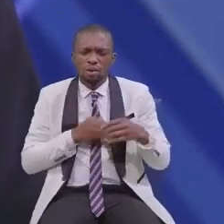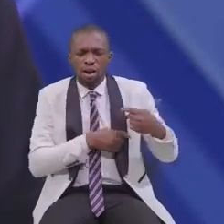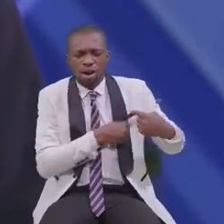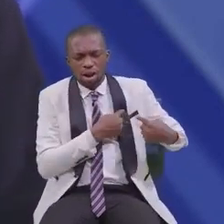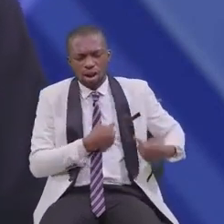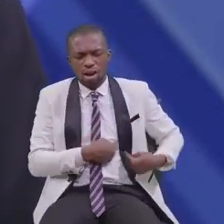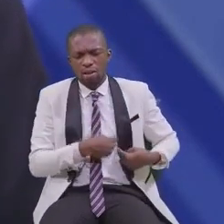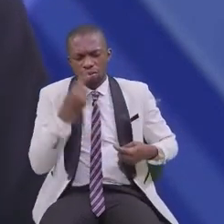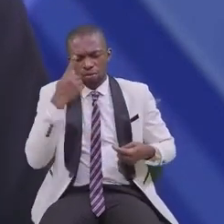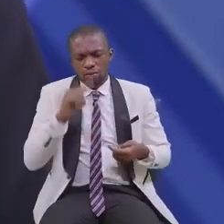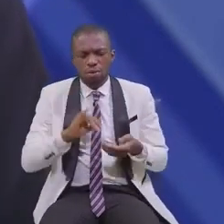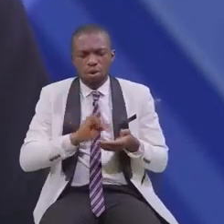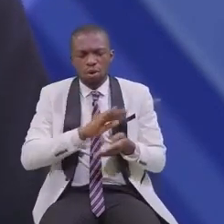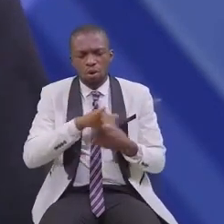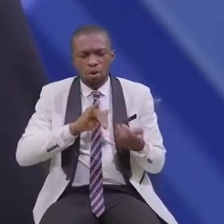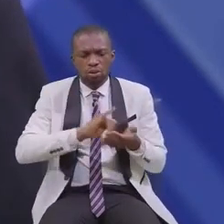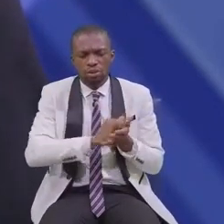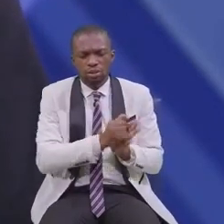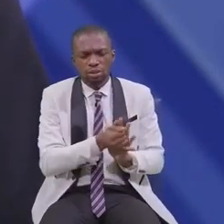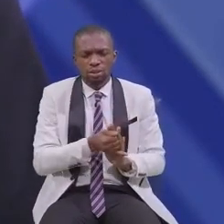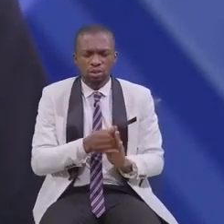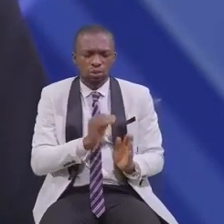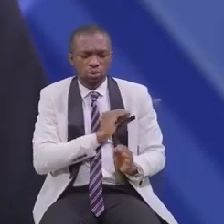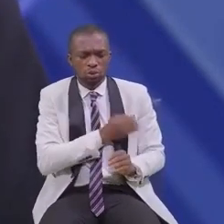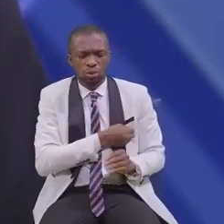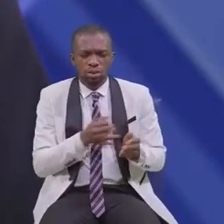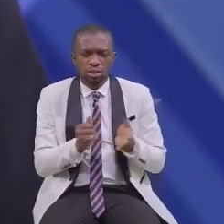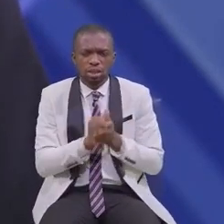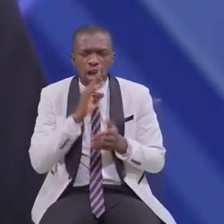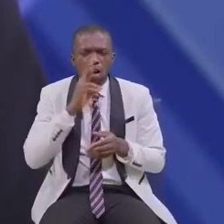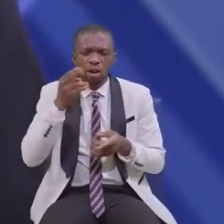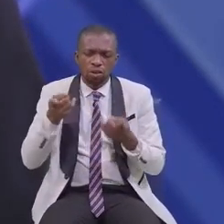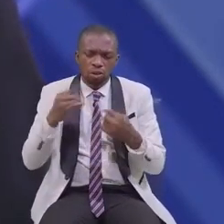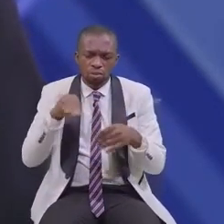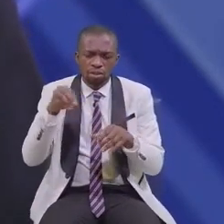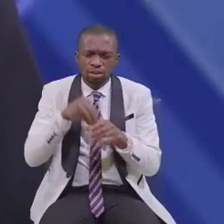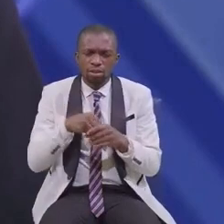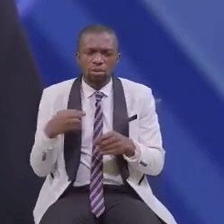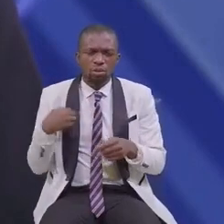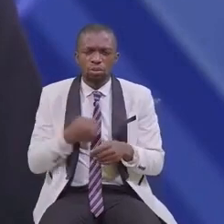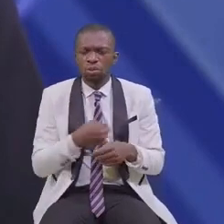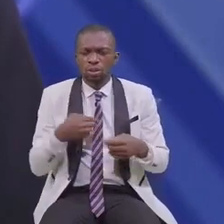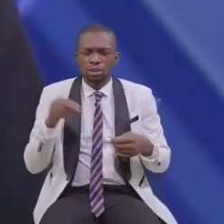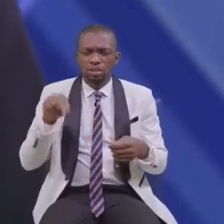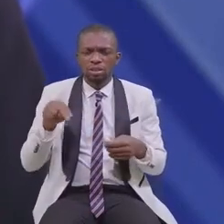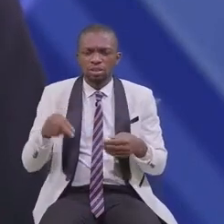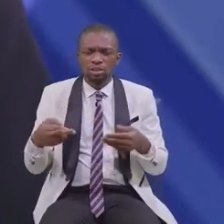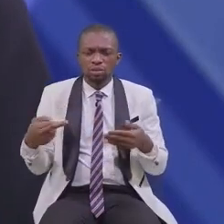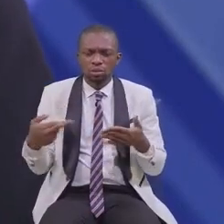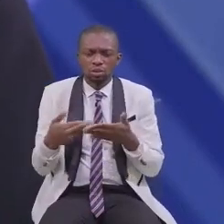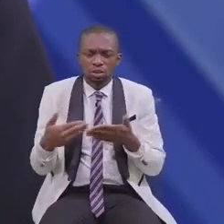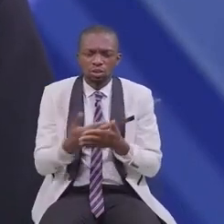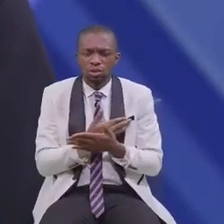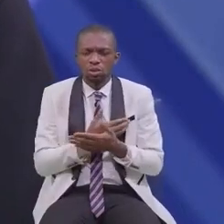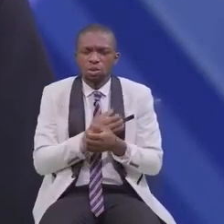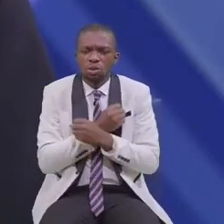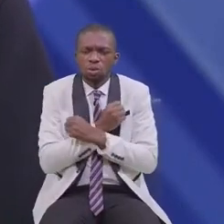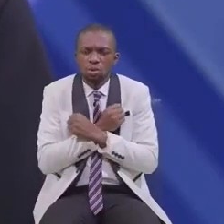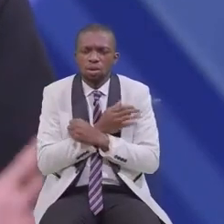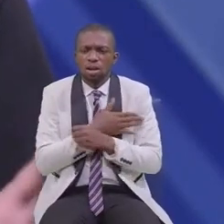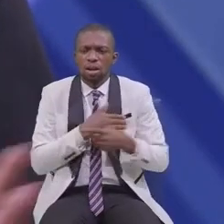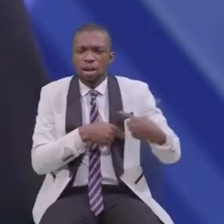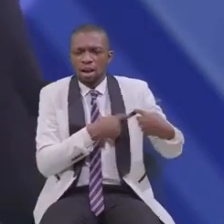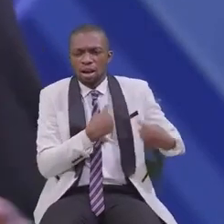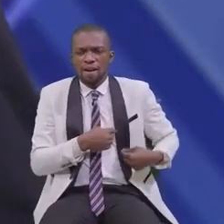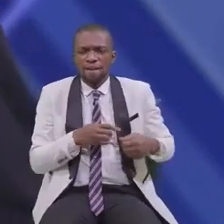are coming in. We need renewed compassion and heartfelt compassion of Christ